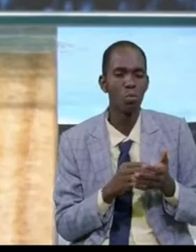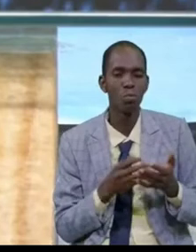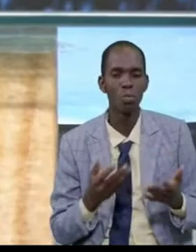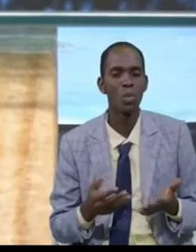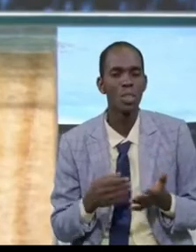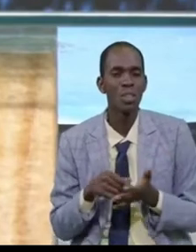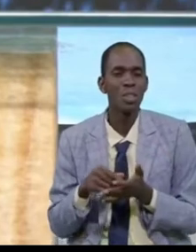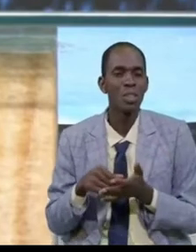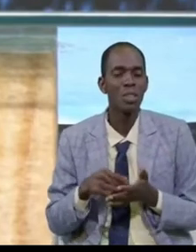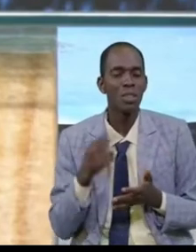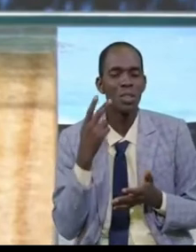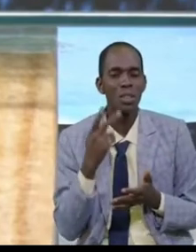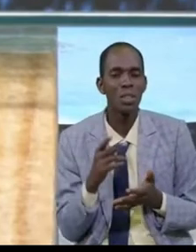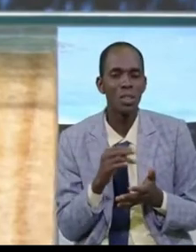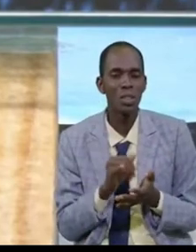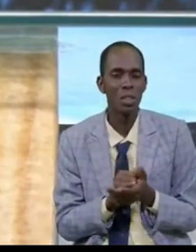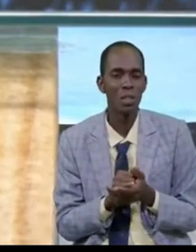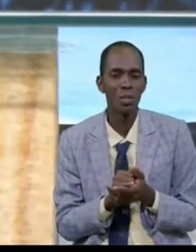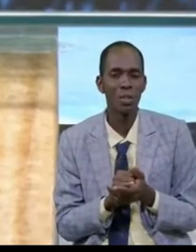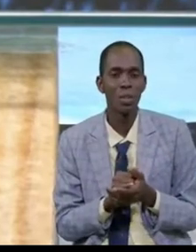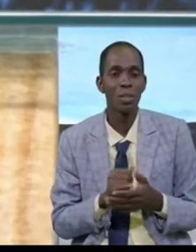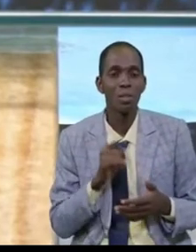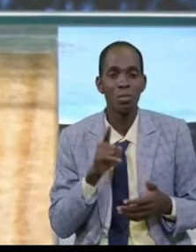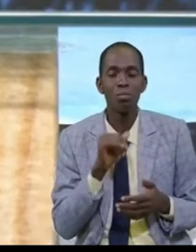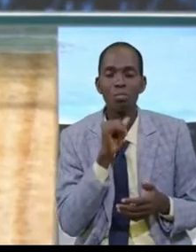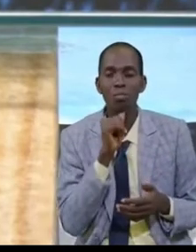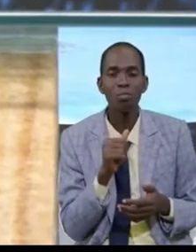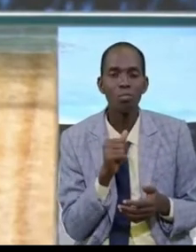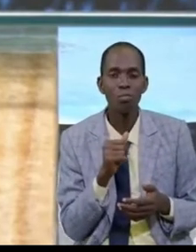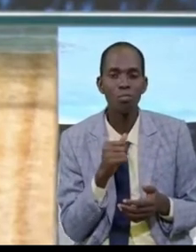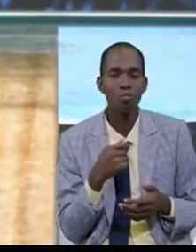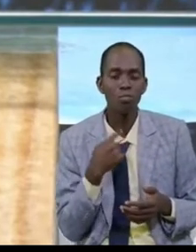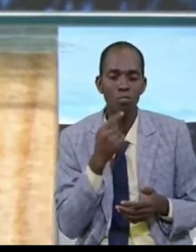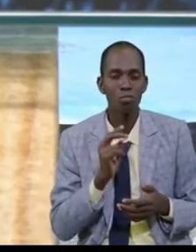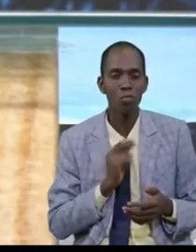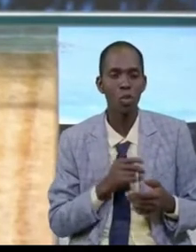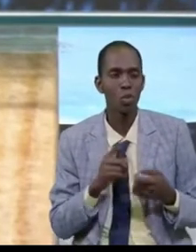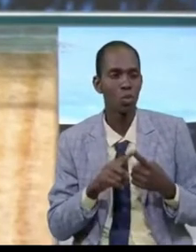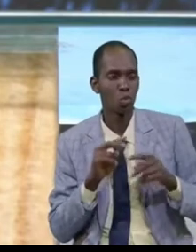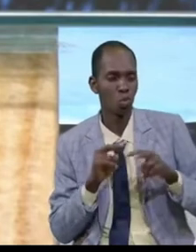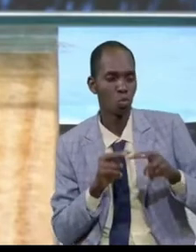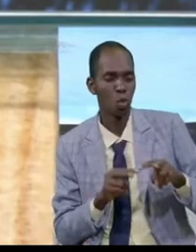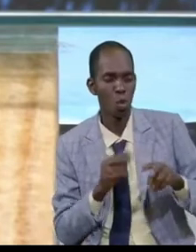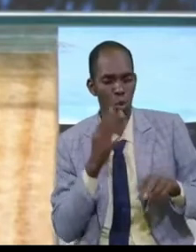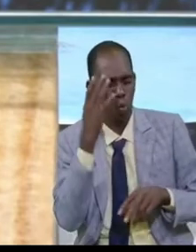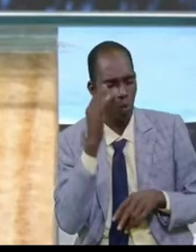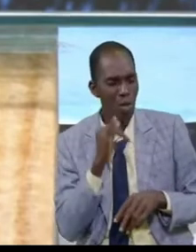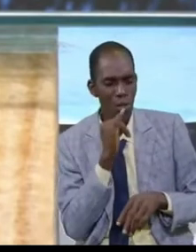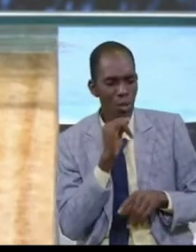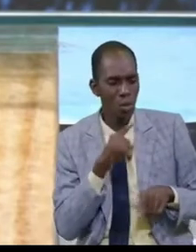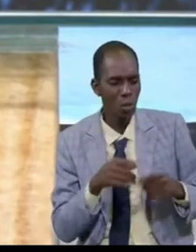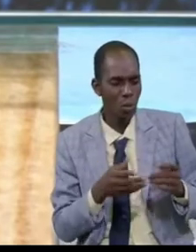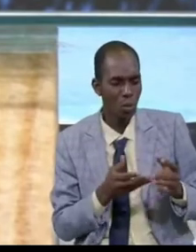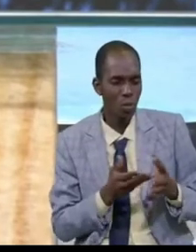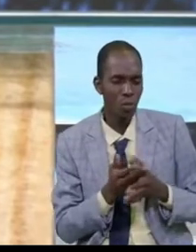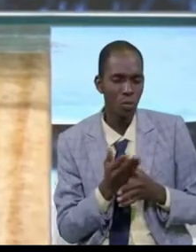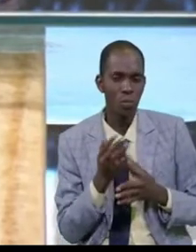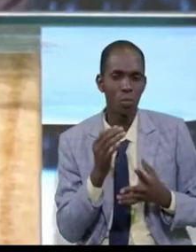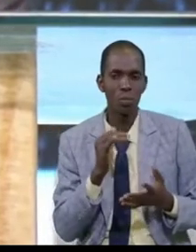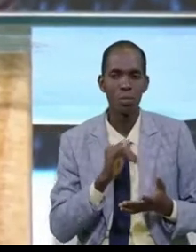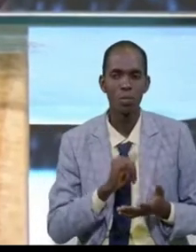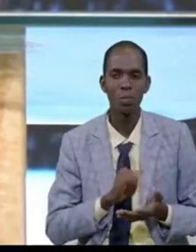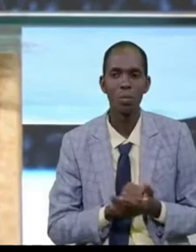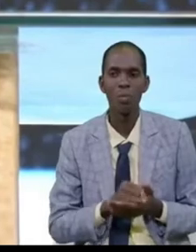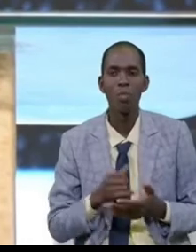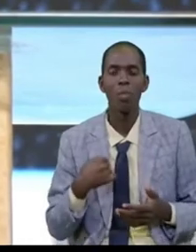need. He's not telling us to look underneath the carpet and be finding out why is he going through that. Why is he going through that?